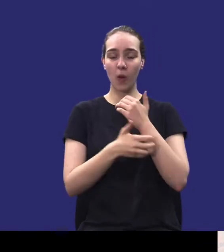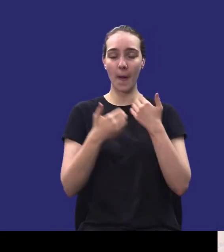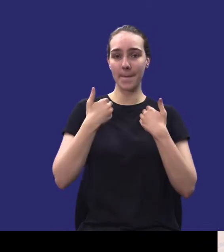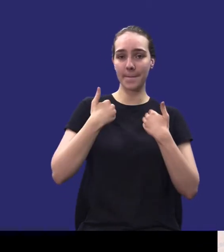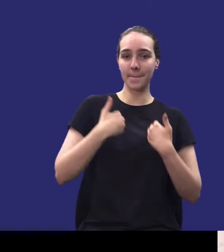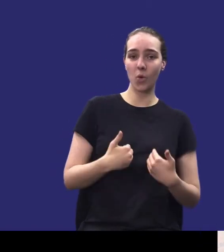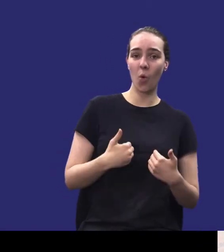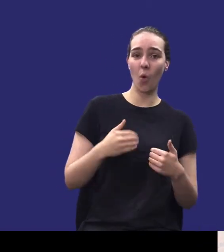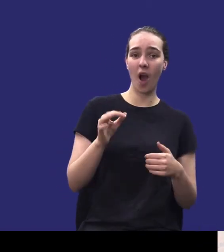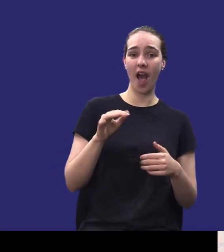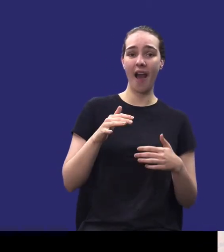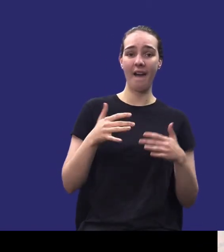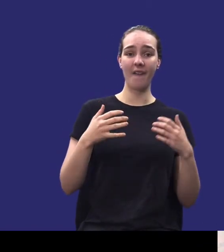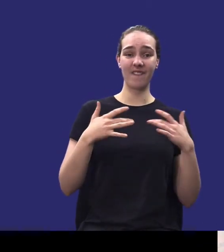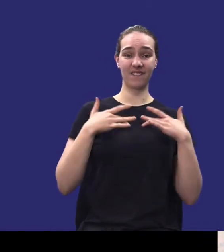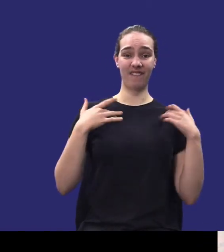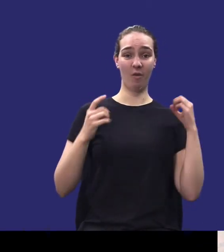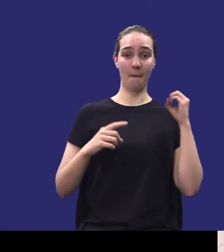are.